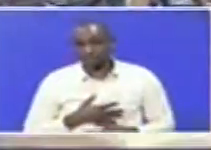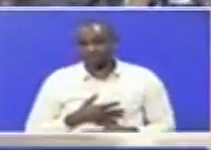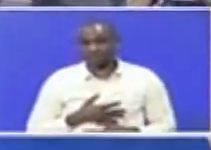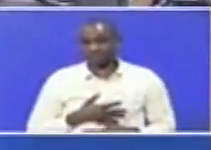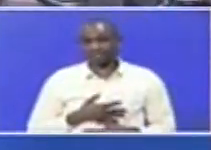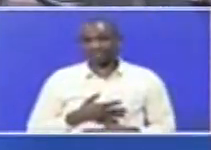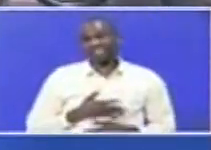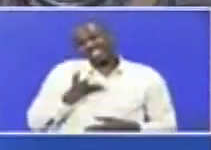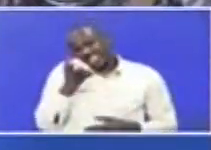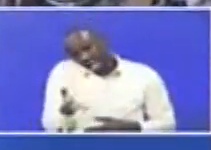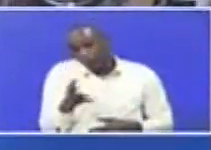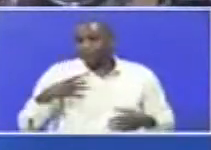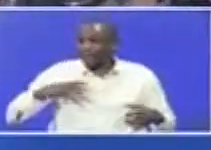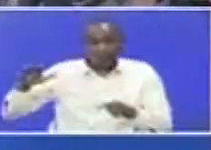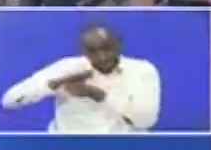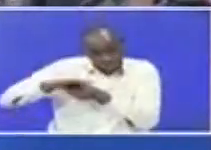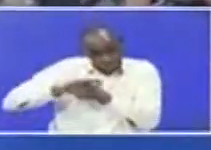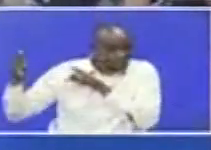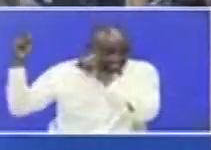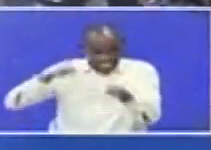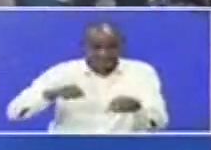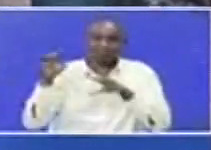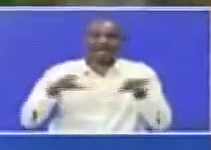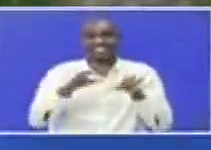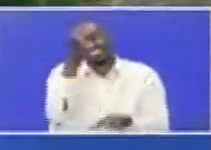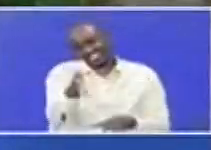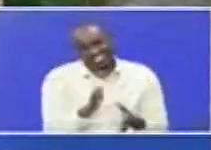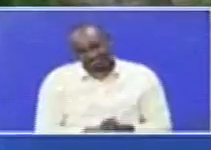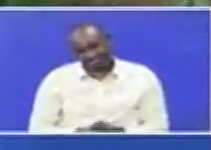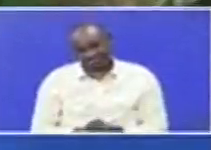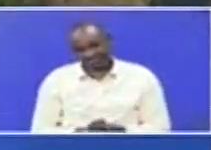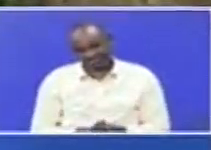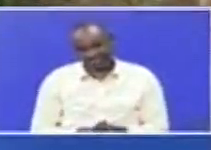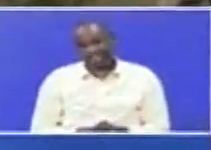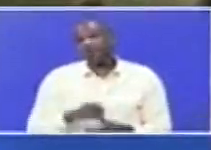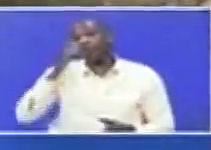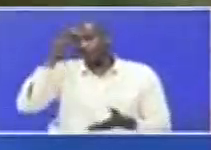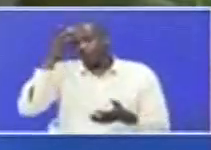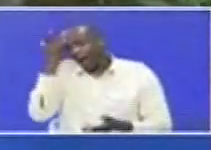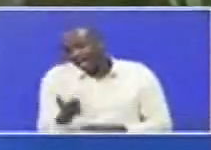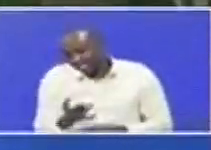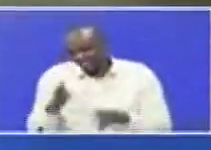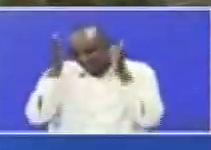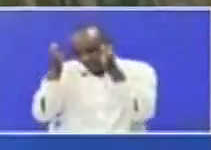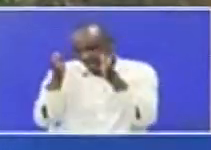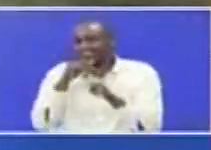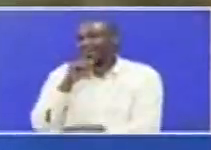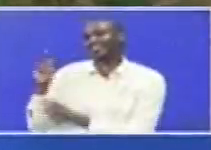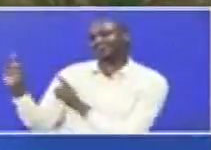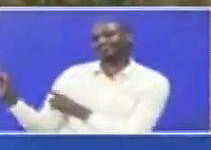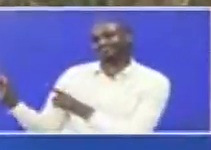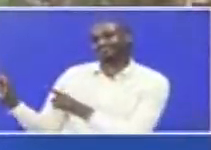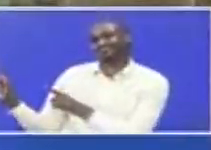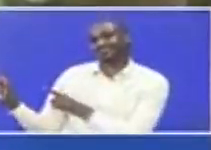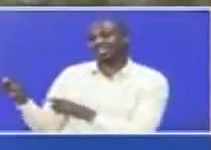A growing crowd gathers at the Katyethoka market. The center of attraction is this man who has